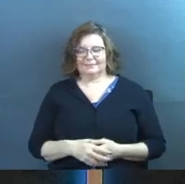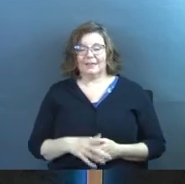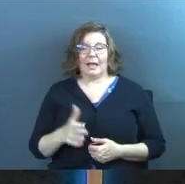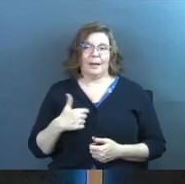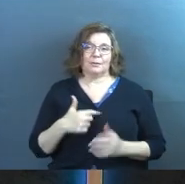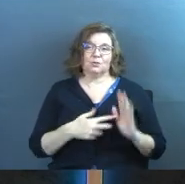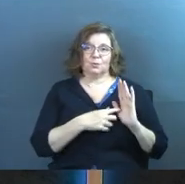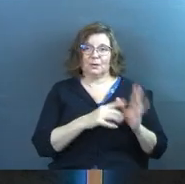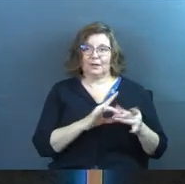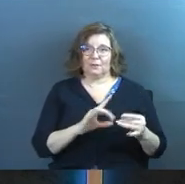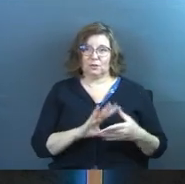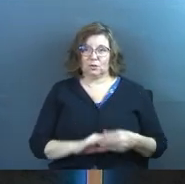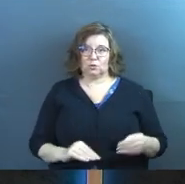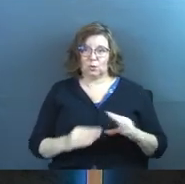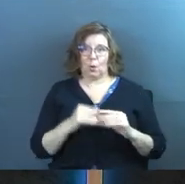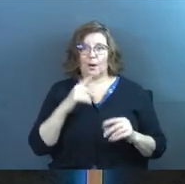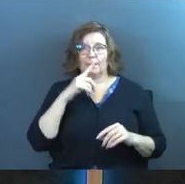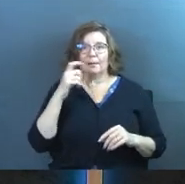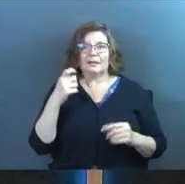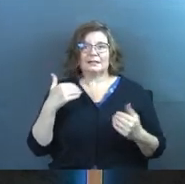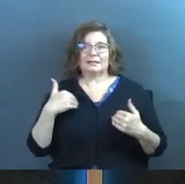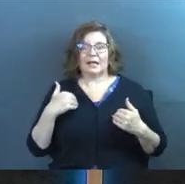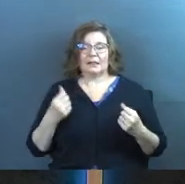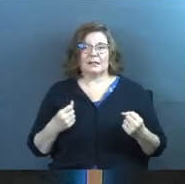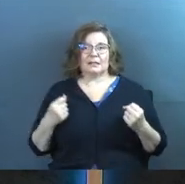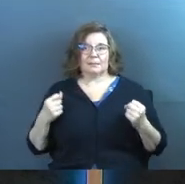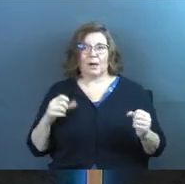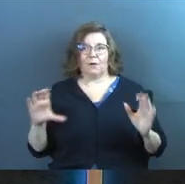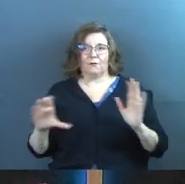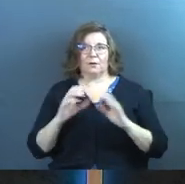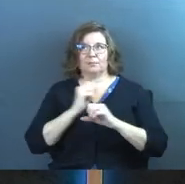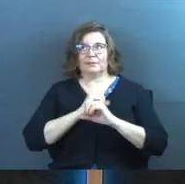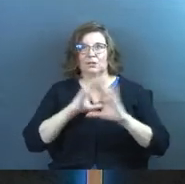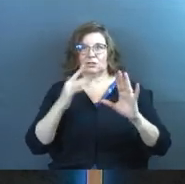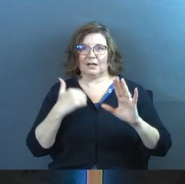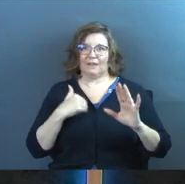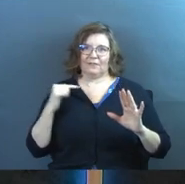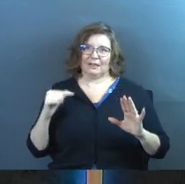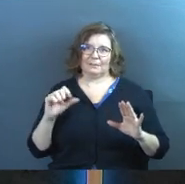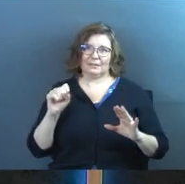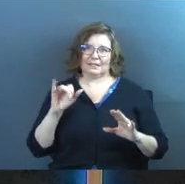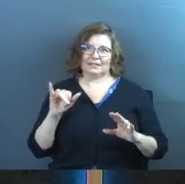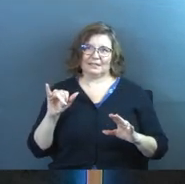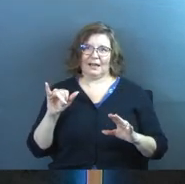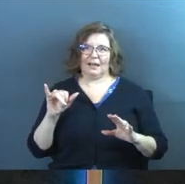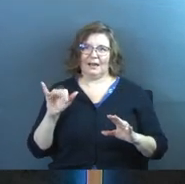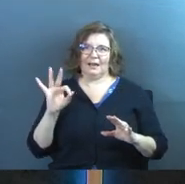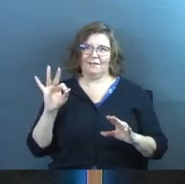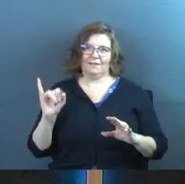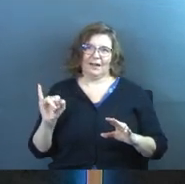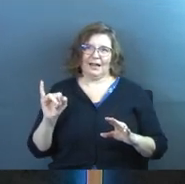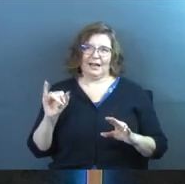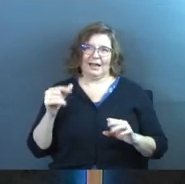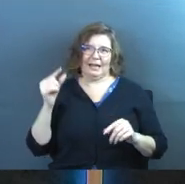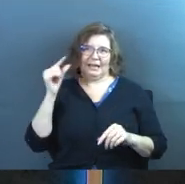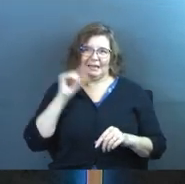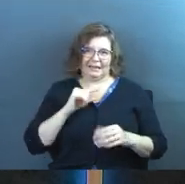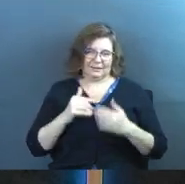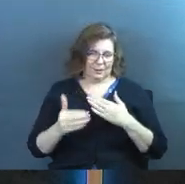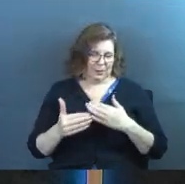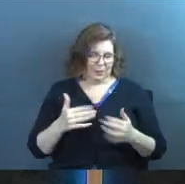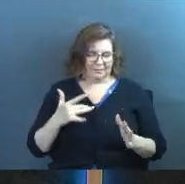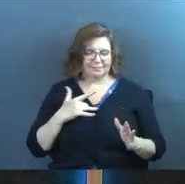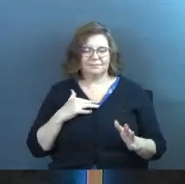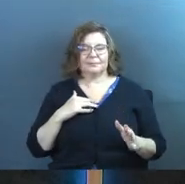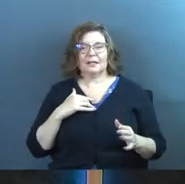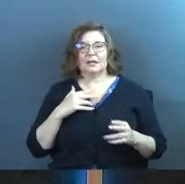But I'm just going to refer to this story because it had this powerful picture in it, and I'm a bit of a sci-fi geek anyway, and I love that kind of stuff. So anyway, so